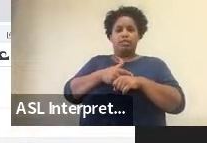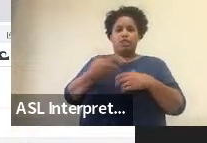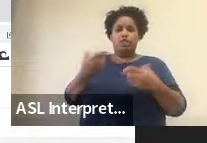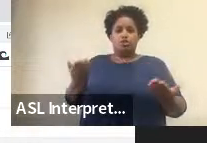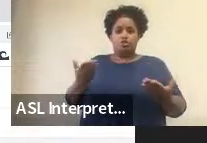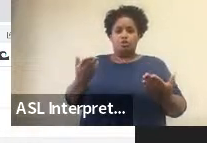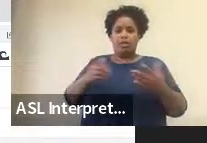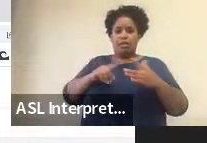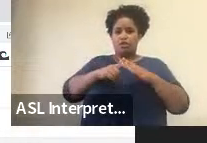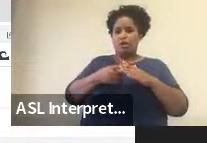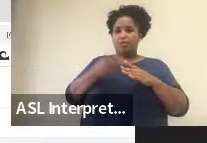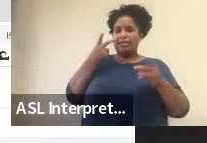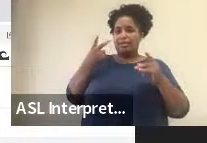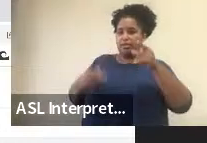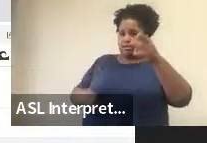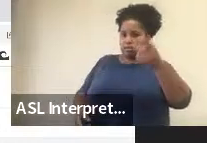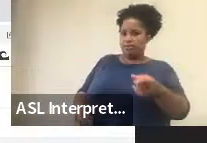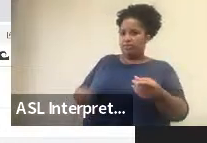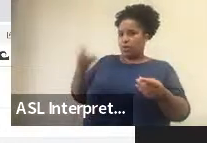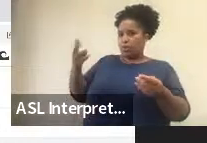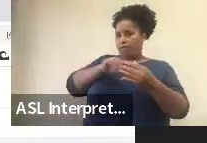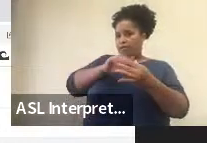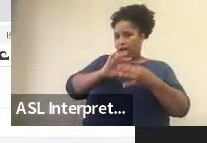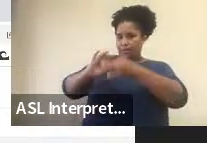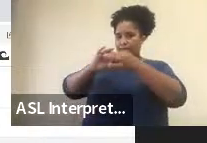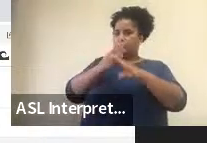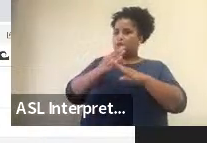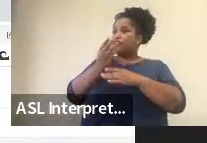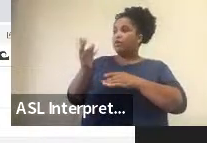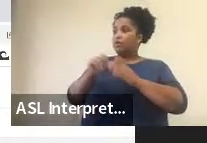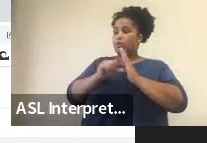You can see a few comments. I will share a few